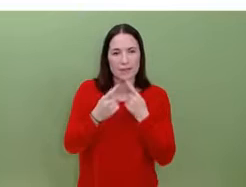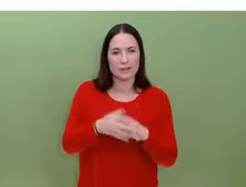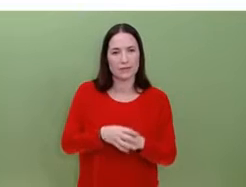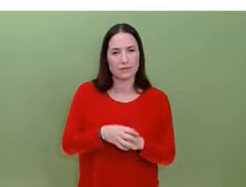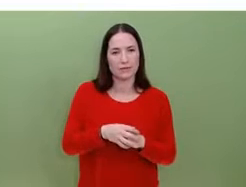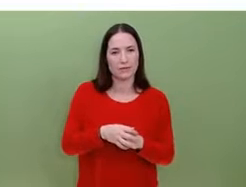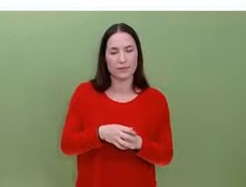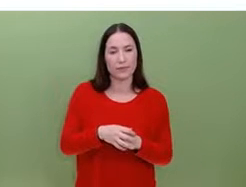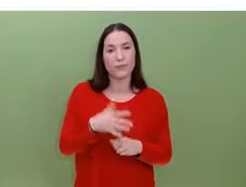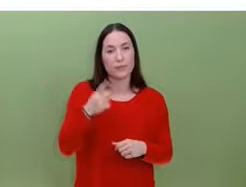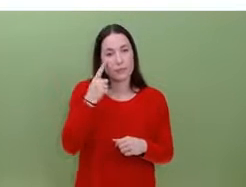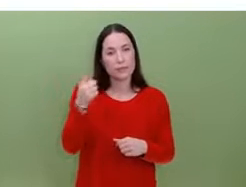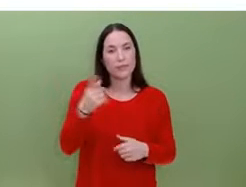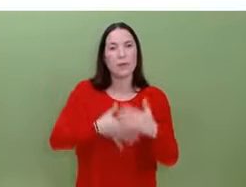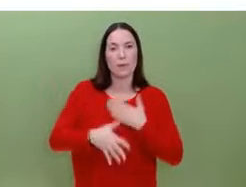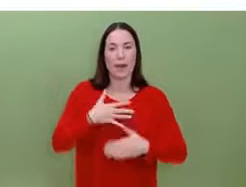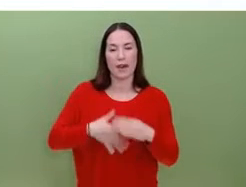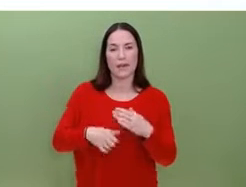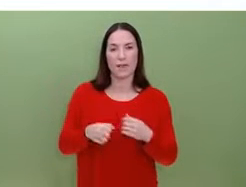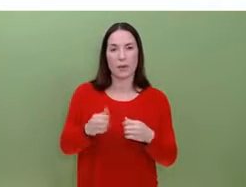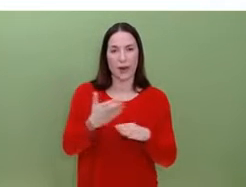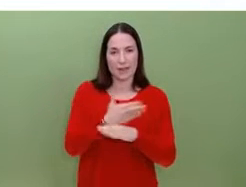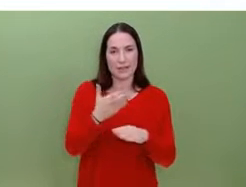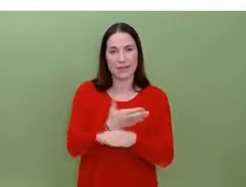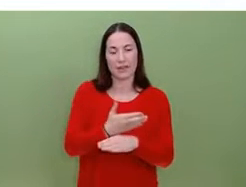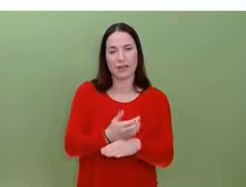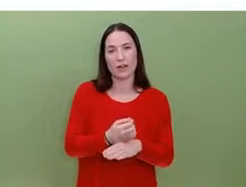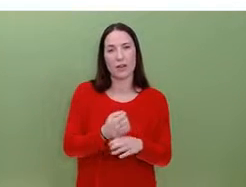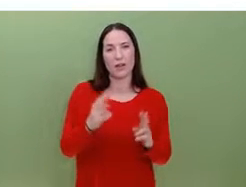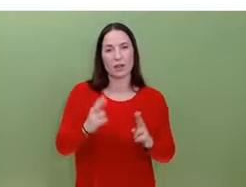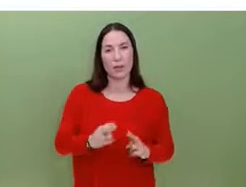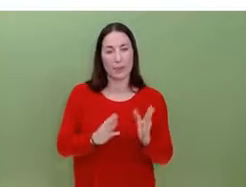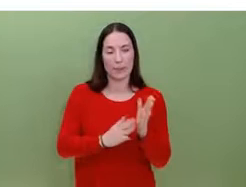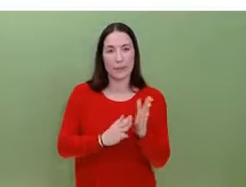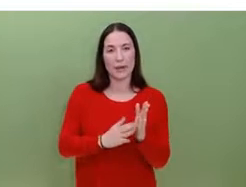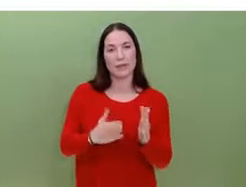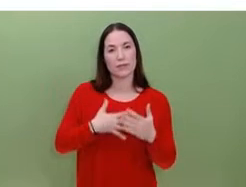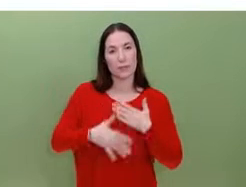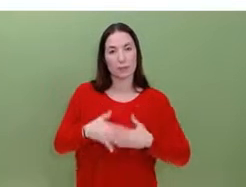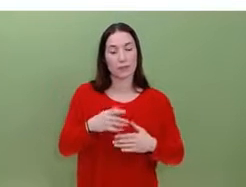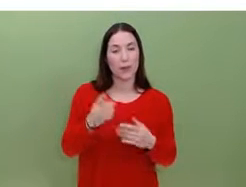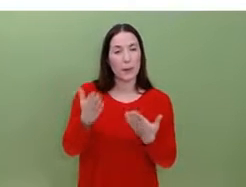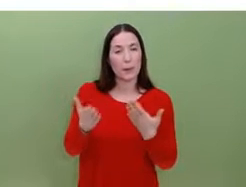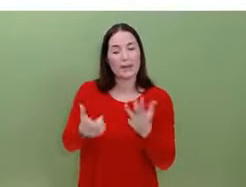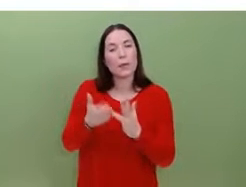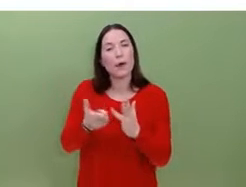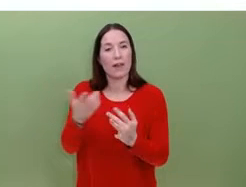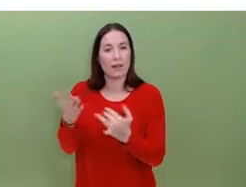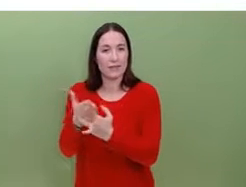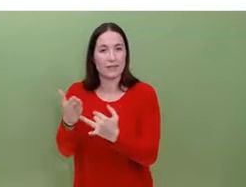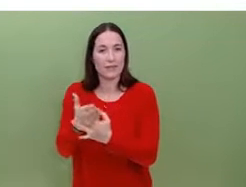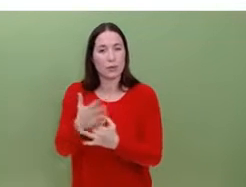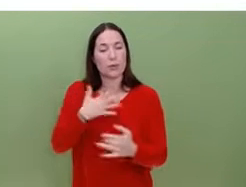activation showing a higher mean change on the low mood subscale than other interventions, and we're hoping to explore this